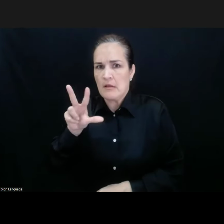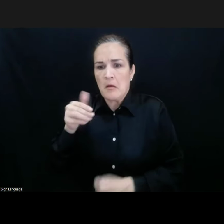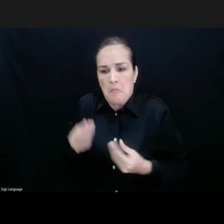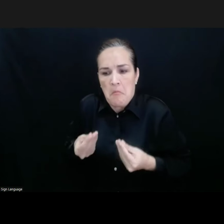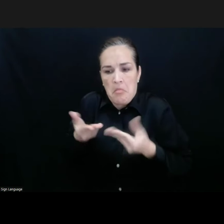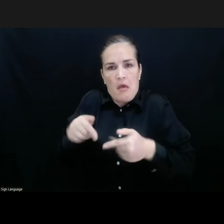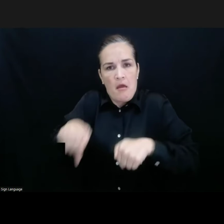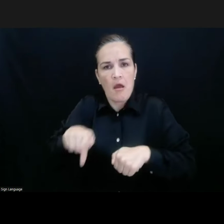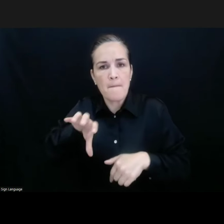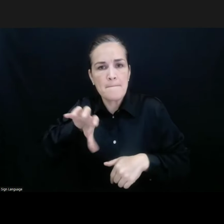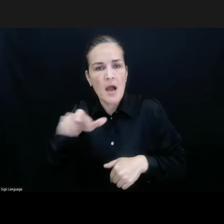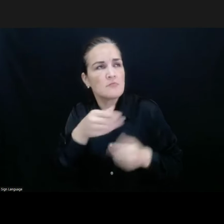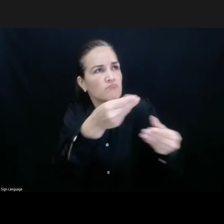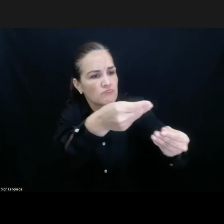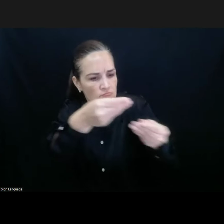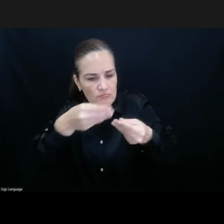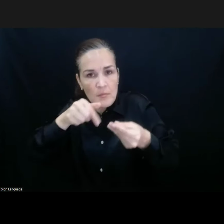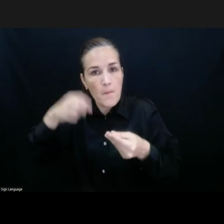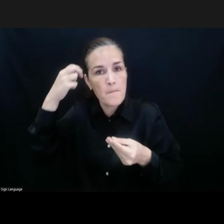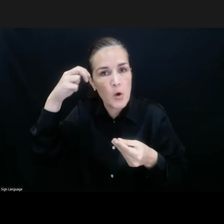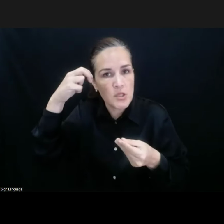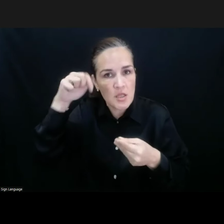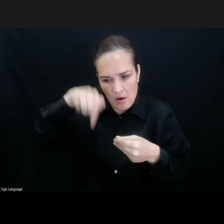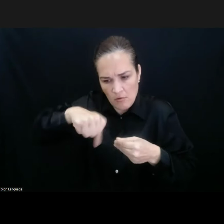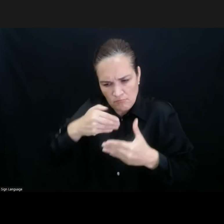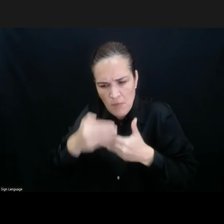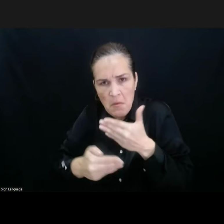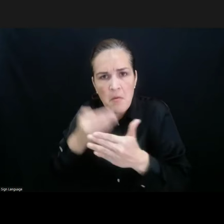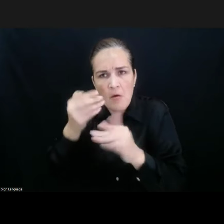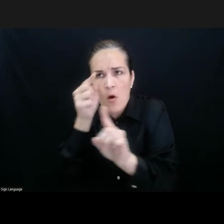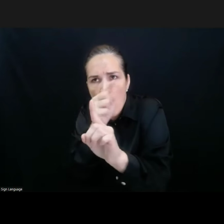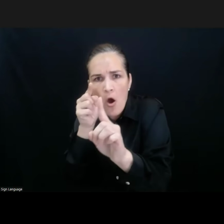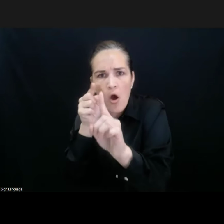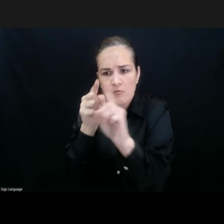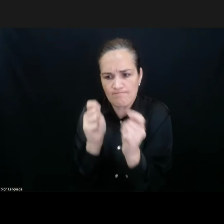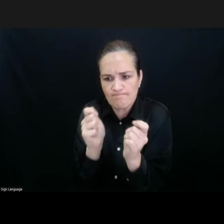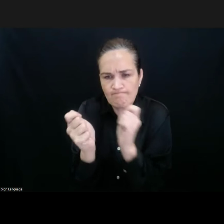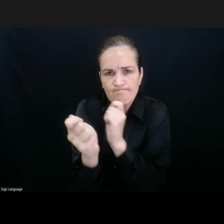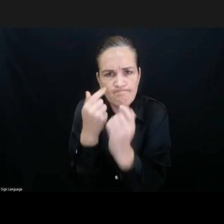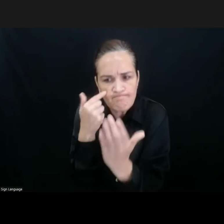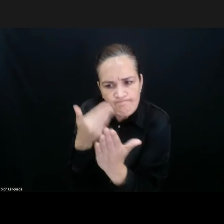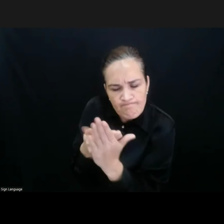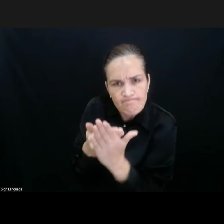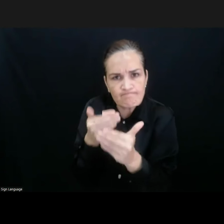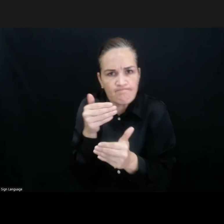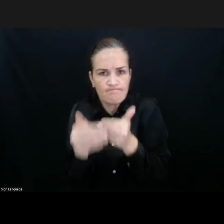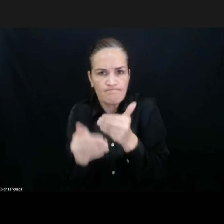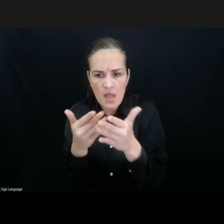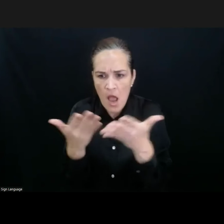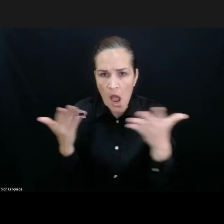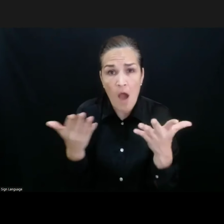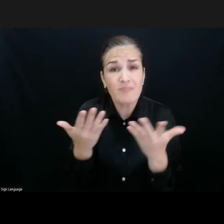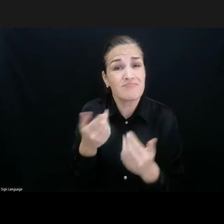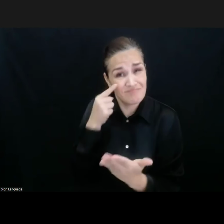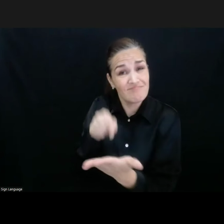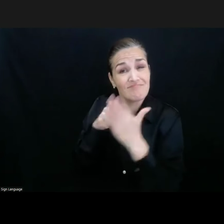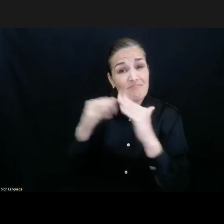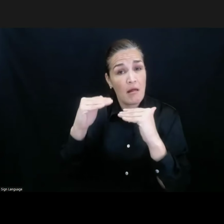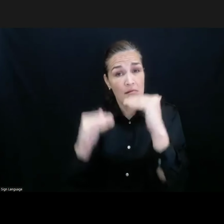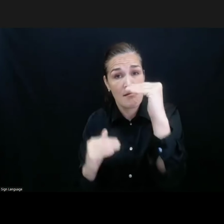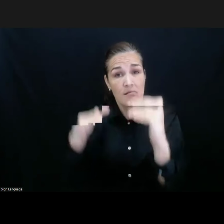evidence-based map where inequities lie. And what is equally important is that where interventions